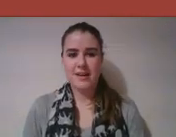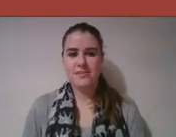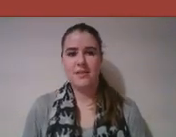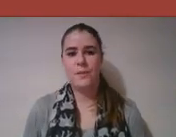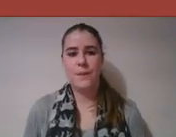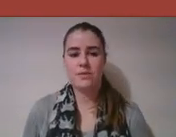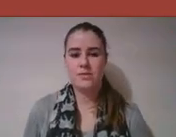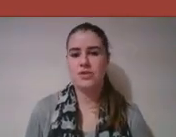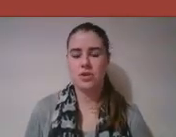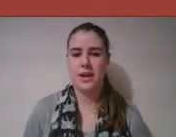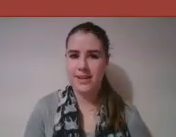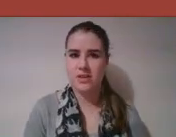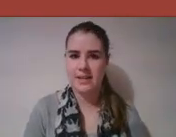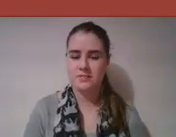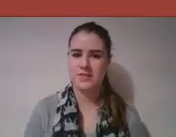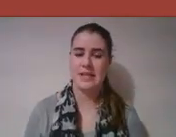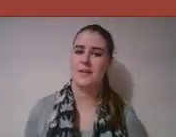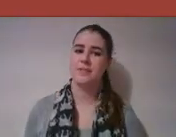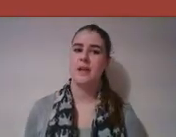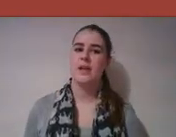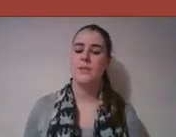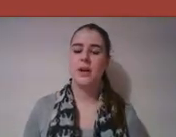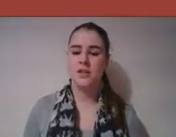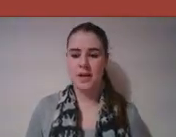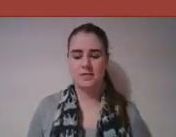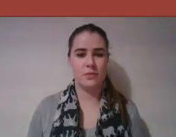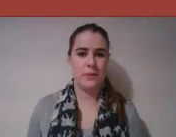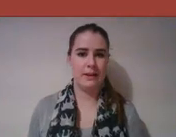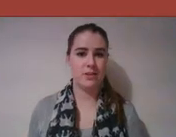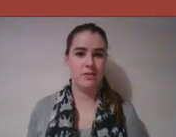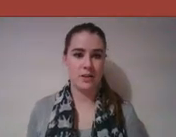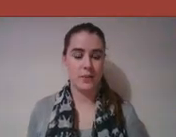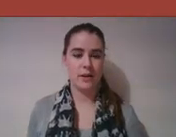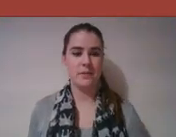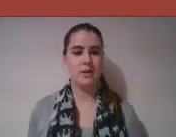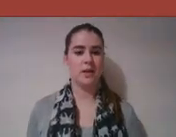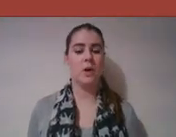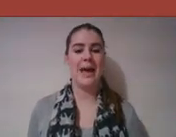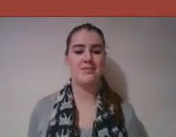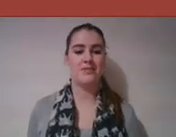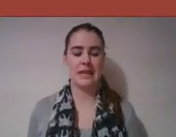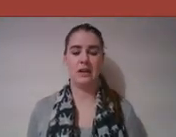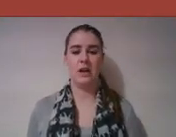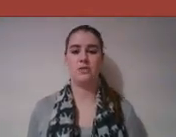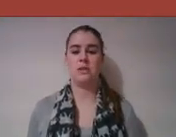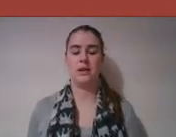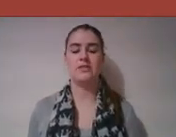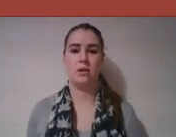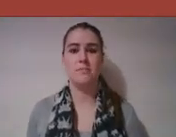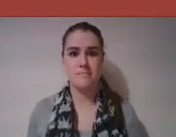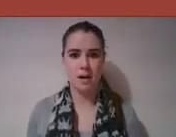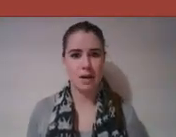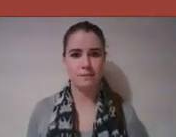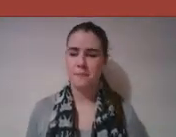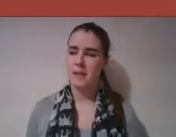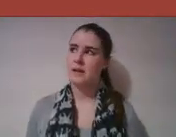Hello, Year 5. Welcome to your history lesson for today. So we're going to pick up from where we left off last week when we were looking at what everyday life was like for